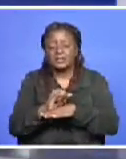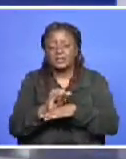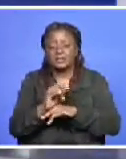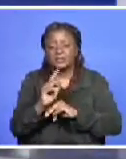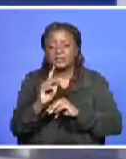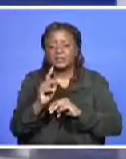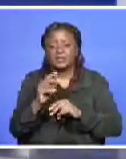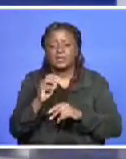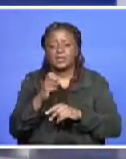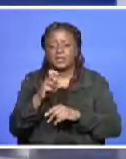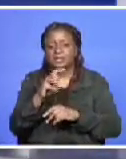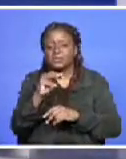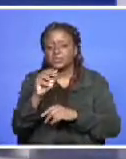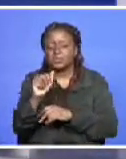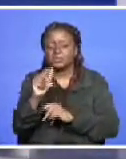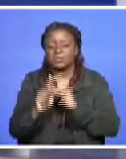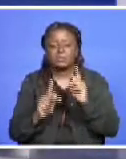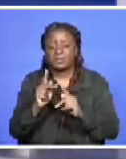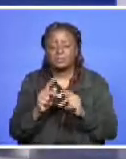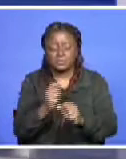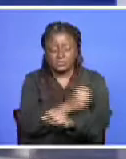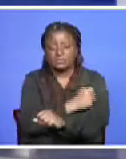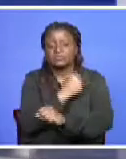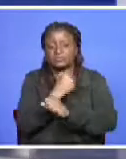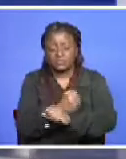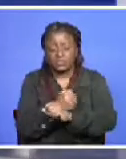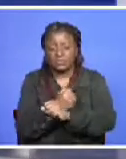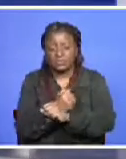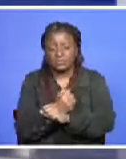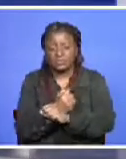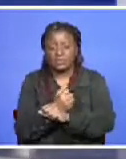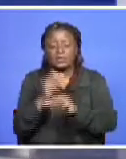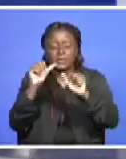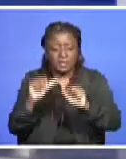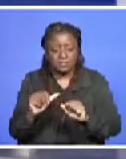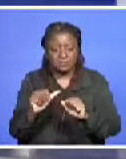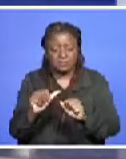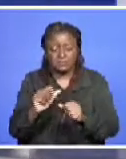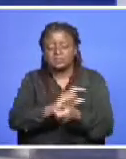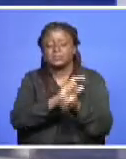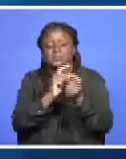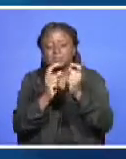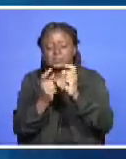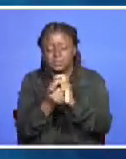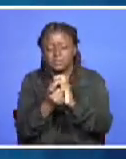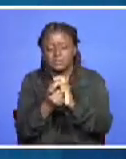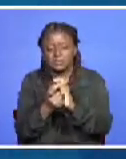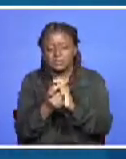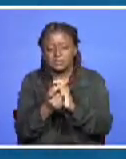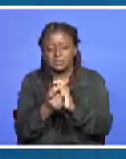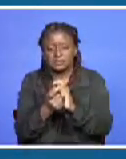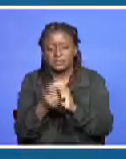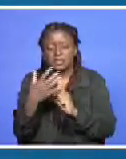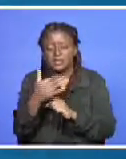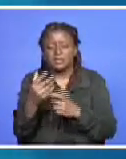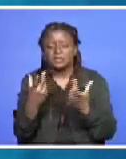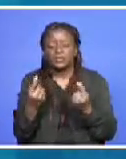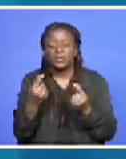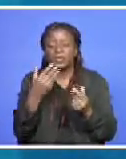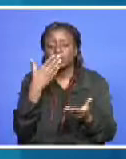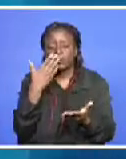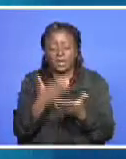are resilient people who were able to adjust during this downtime. Construction has been doing well on the